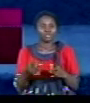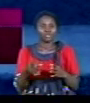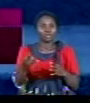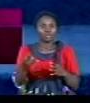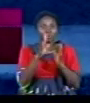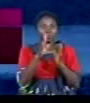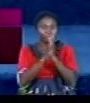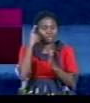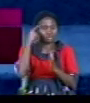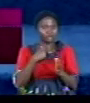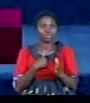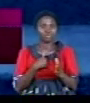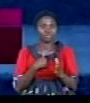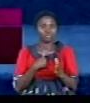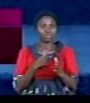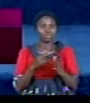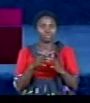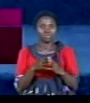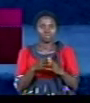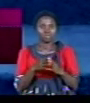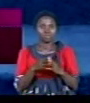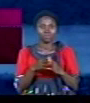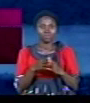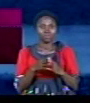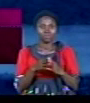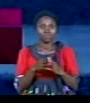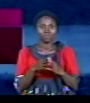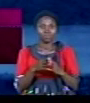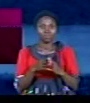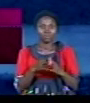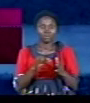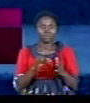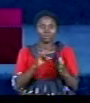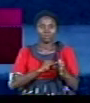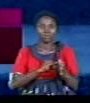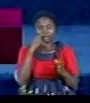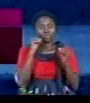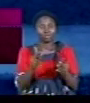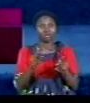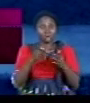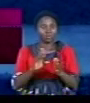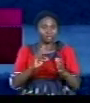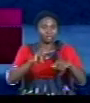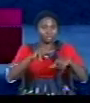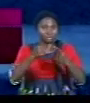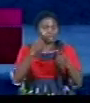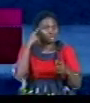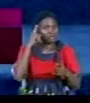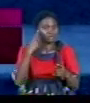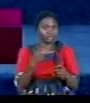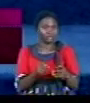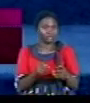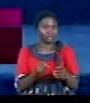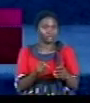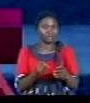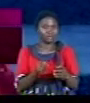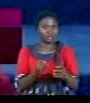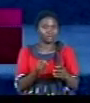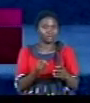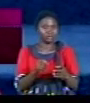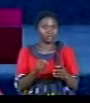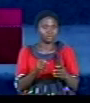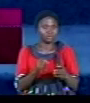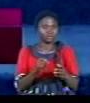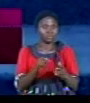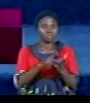said, okay, let us go for the crusade. As we went there, I said, God, as I want to eat this food, let your power come upon it. And this thing